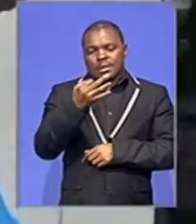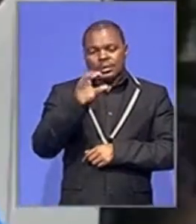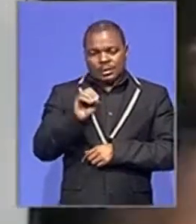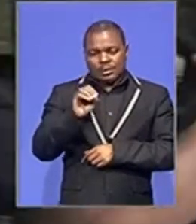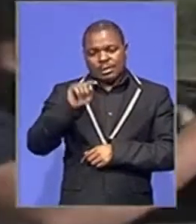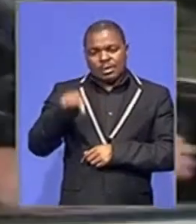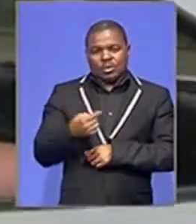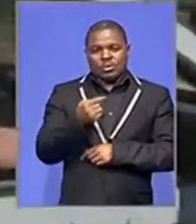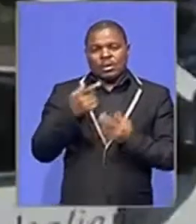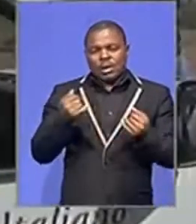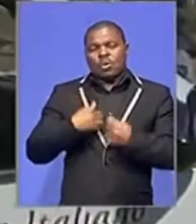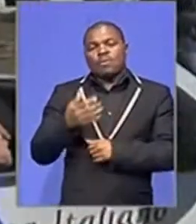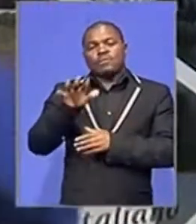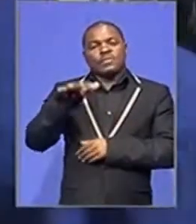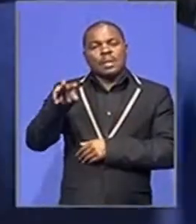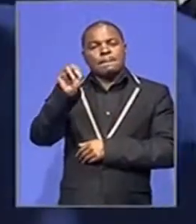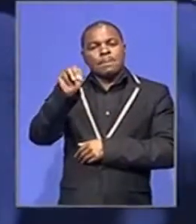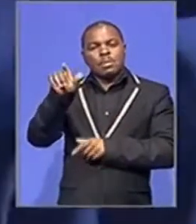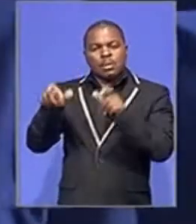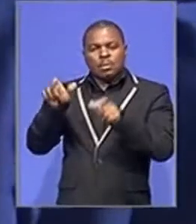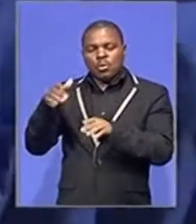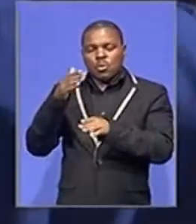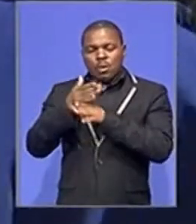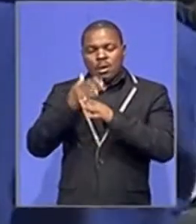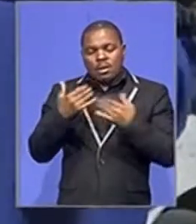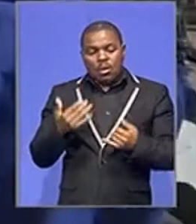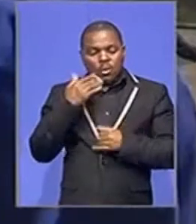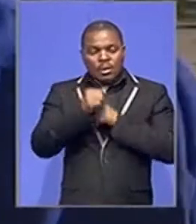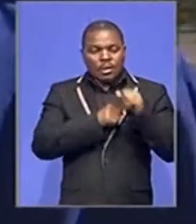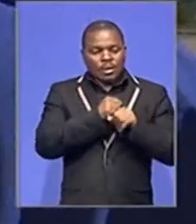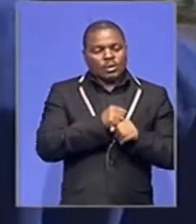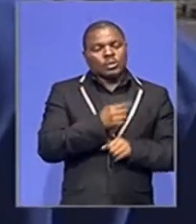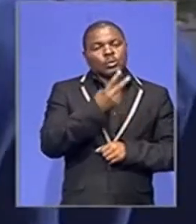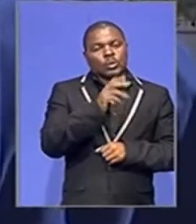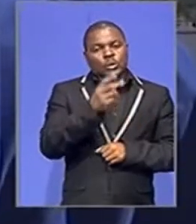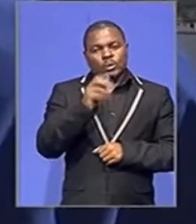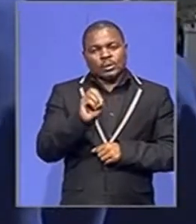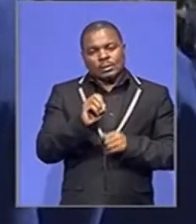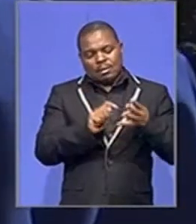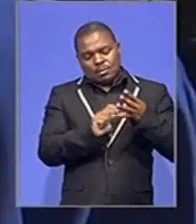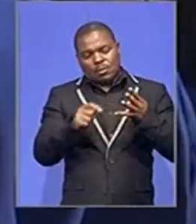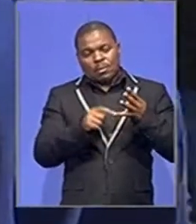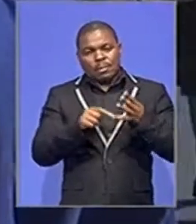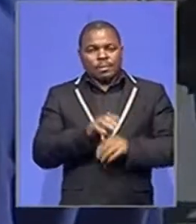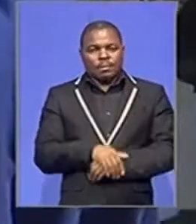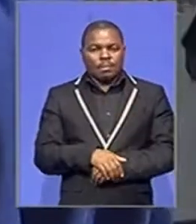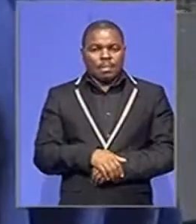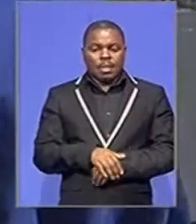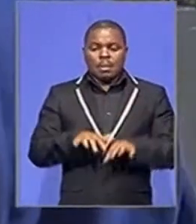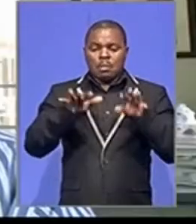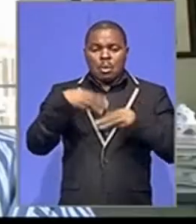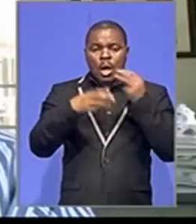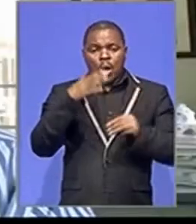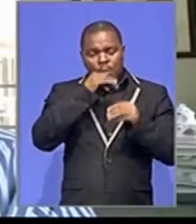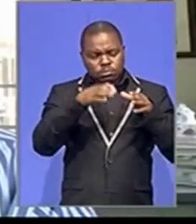330 ho ya ho dimilione tse 15 kotareng ya 4 ya 2020. There was a significant increase in